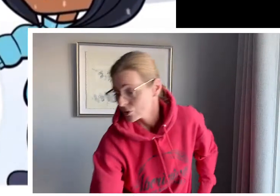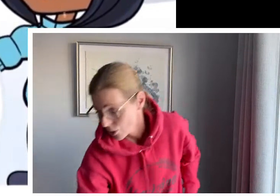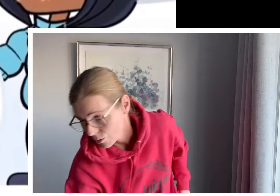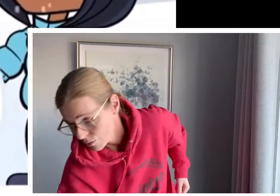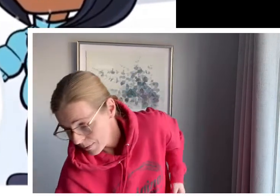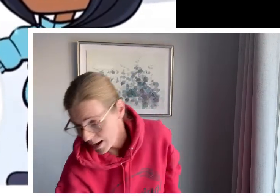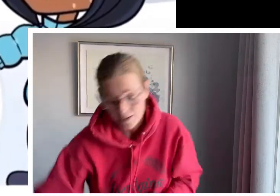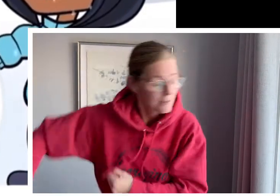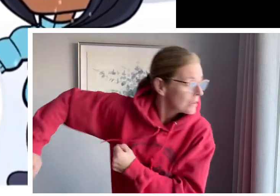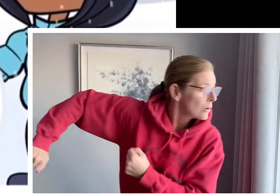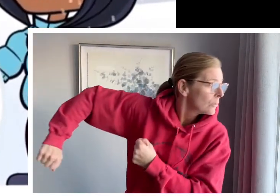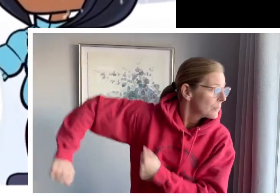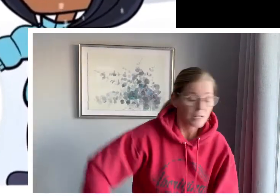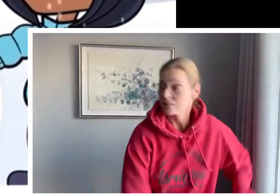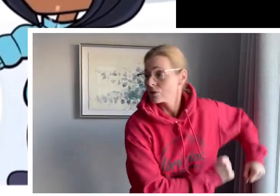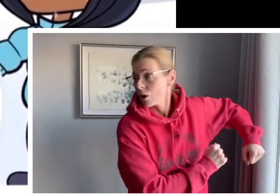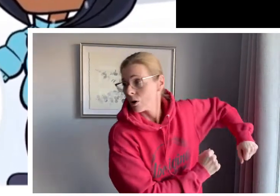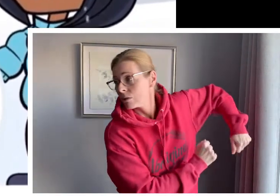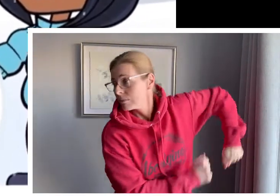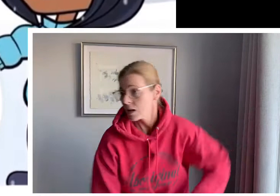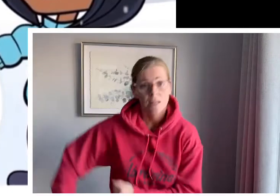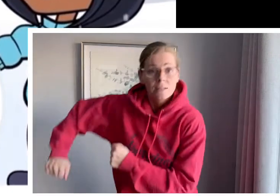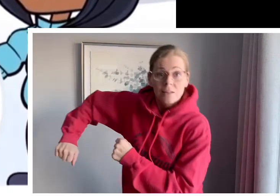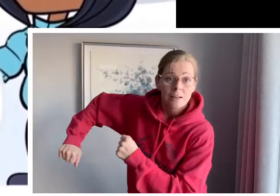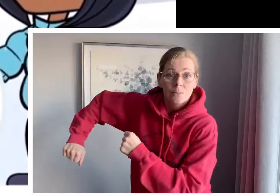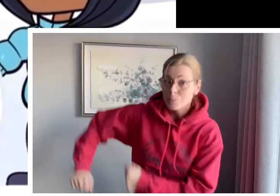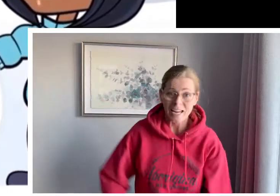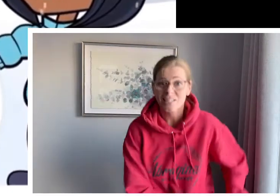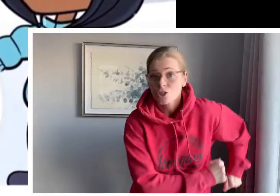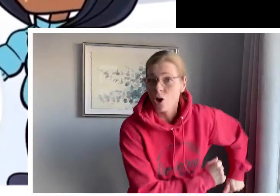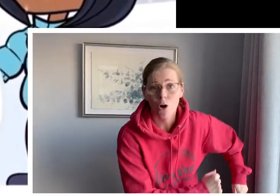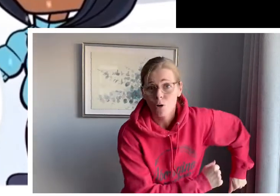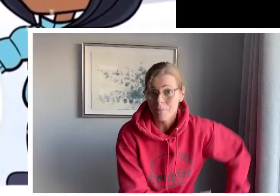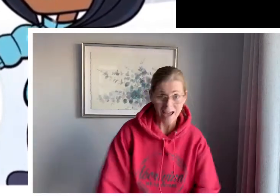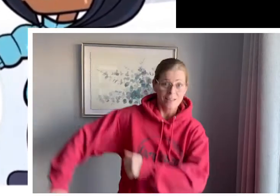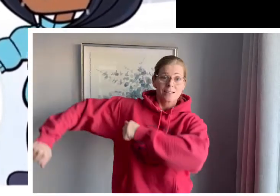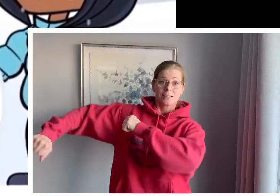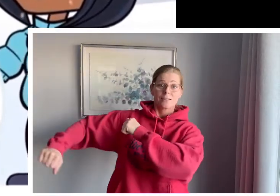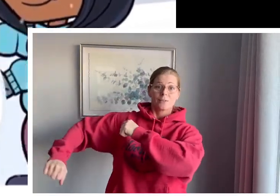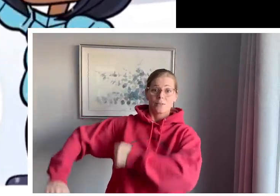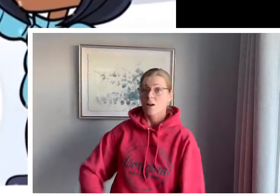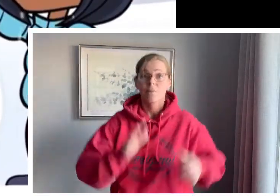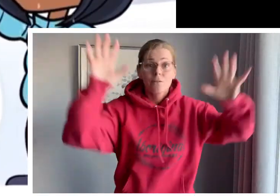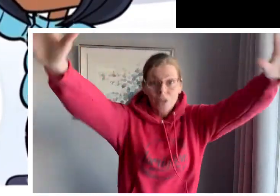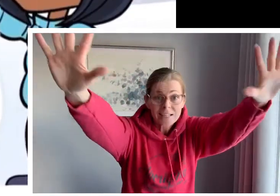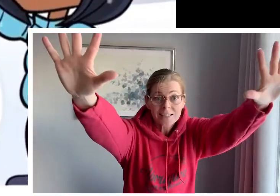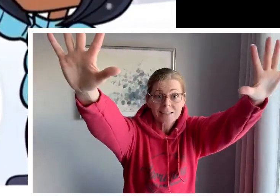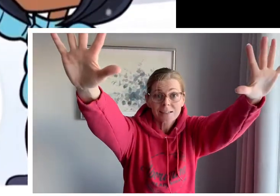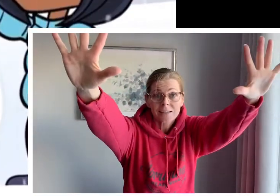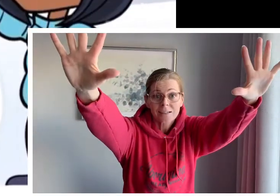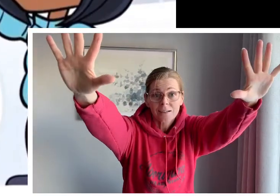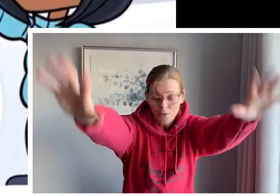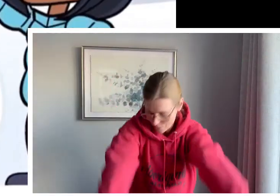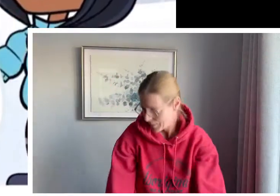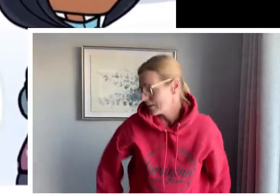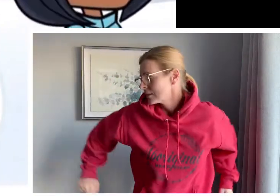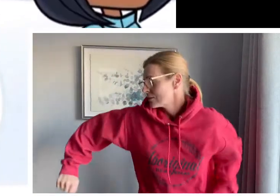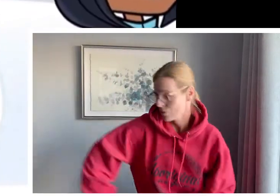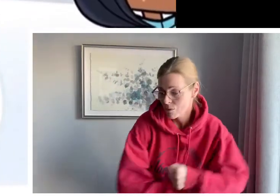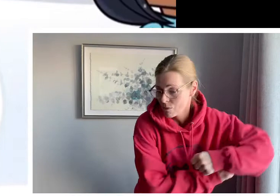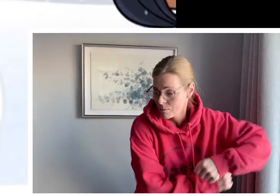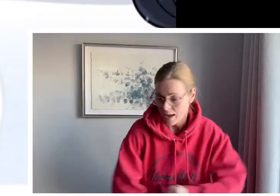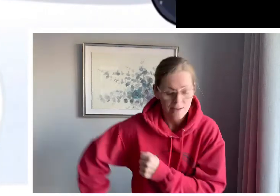a snowman. We'll make a snowman. We'll make a snowman freeze. We'll make